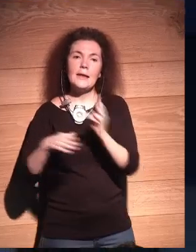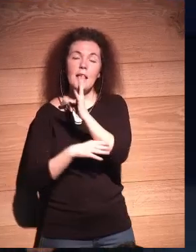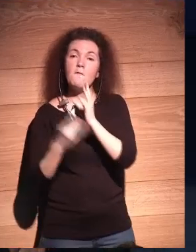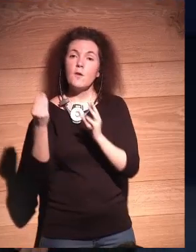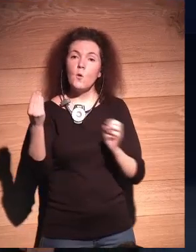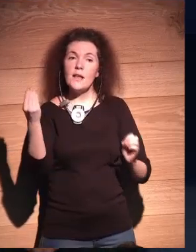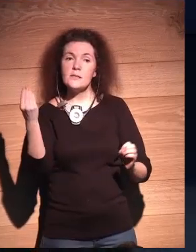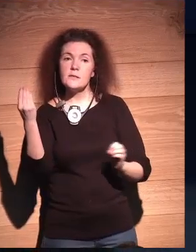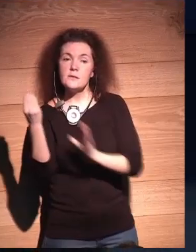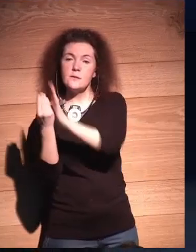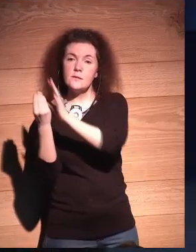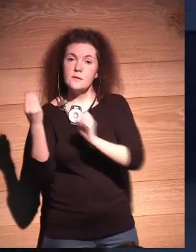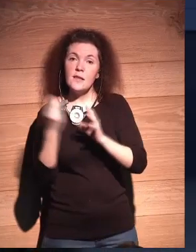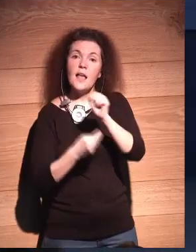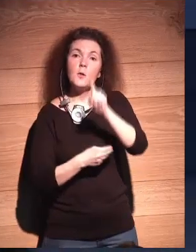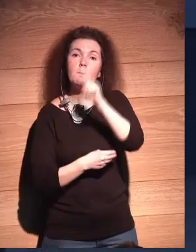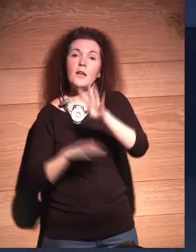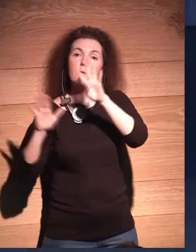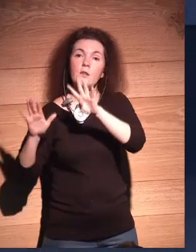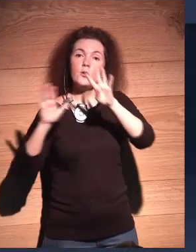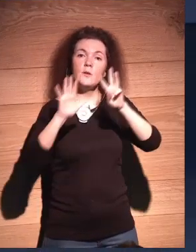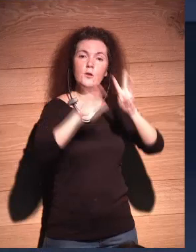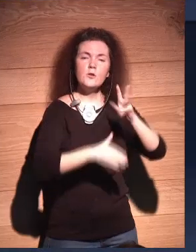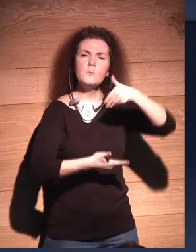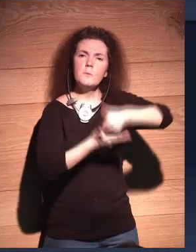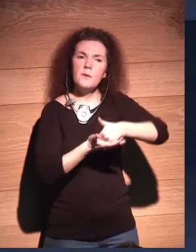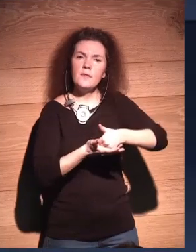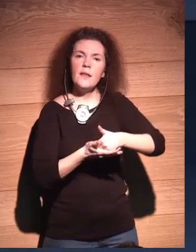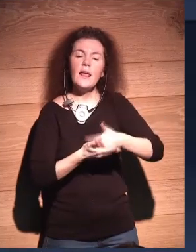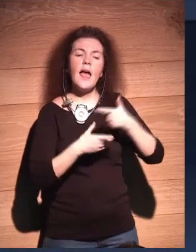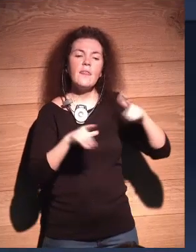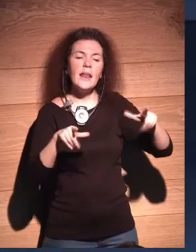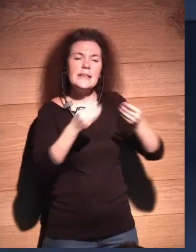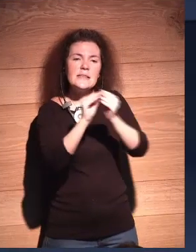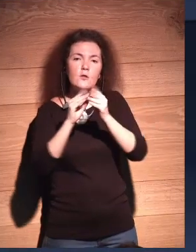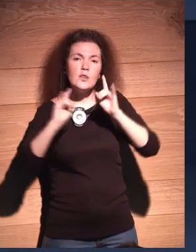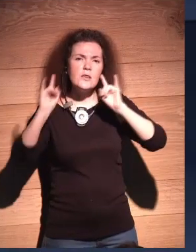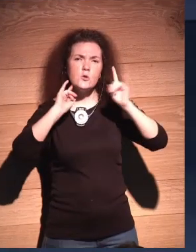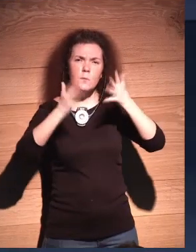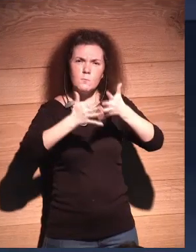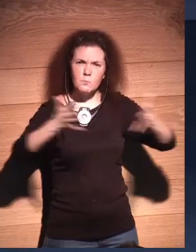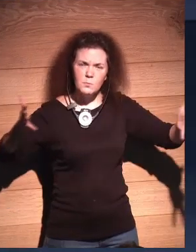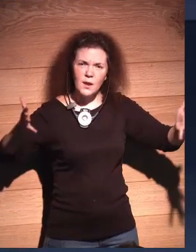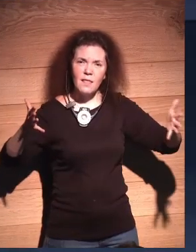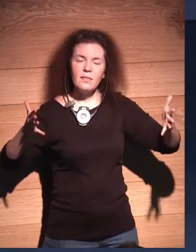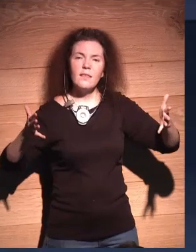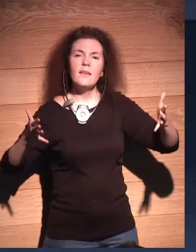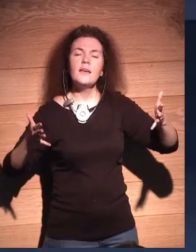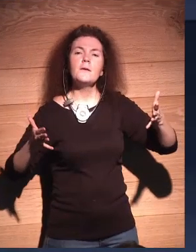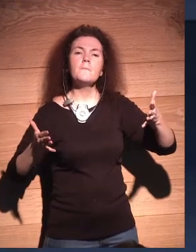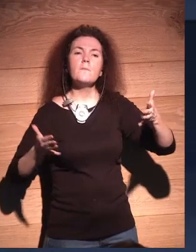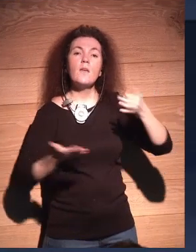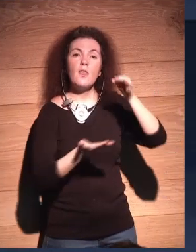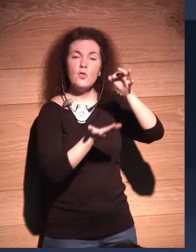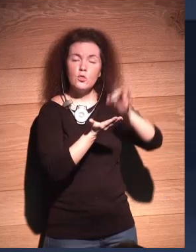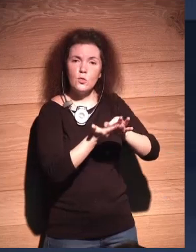I was asked to do a big sound installation in Krems. Krems is a little town in Austria near